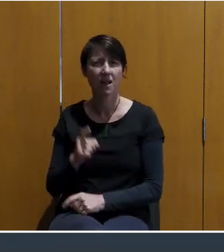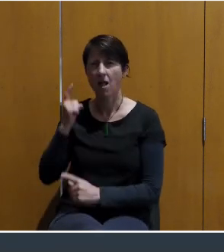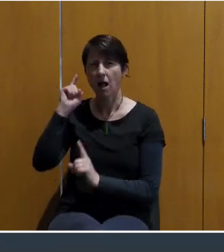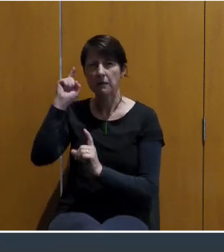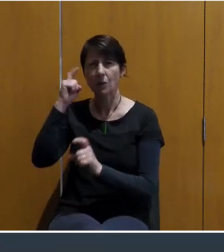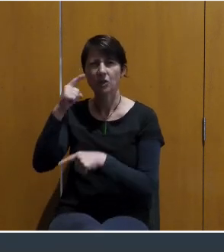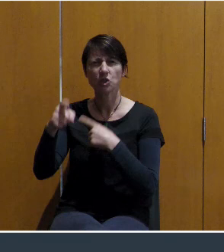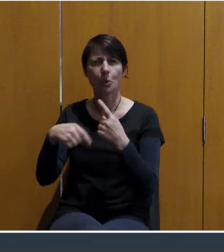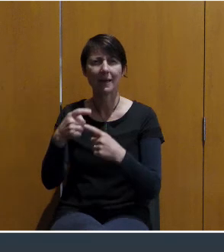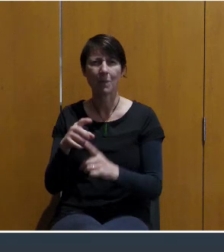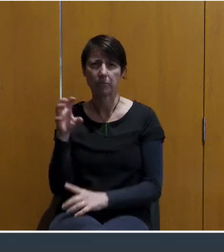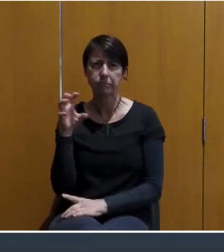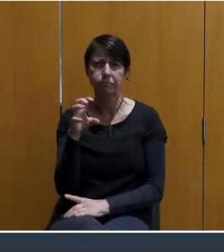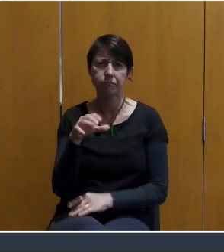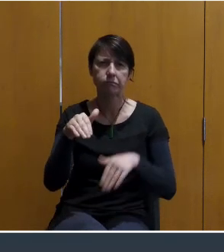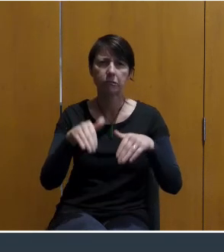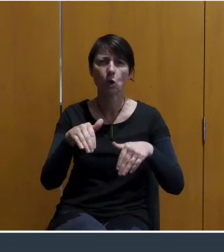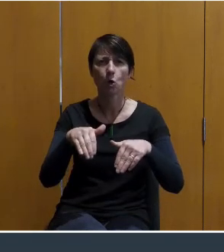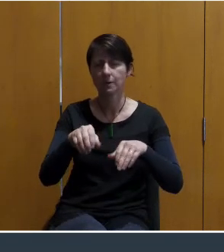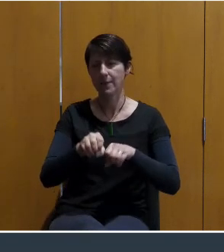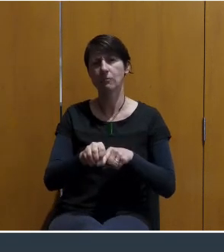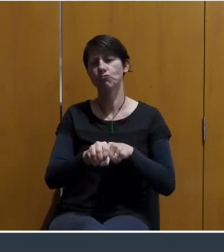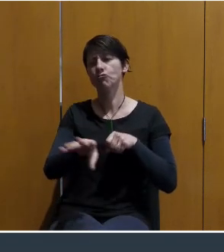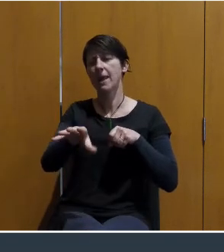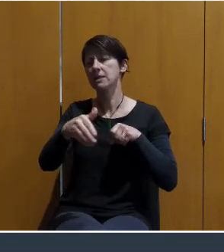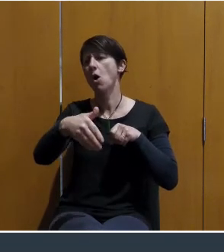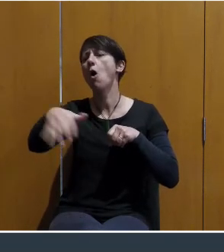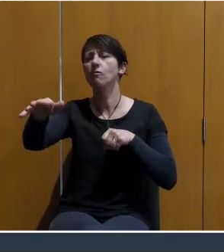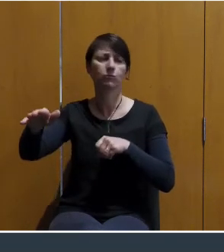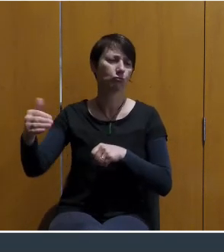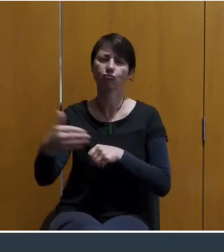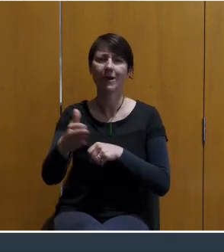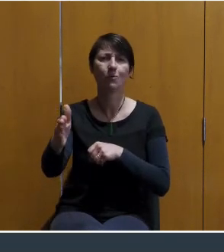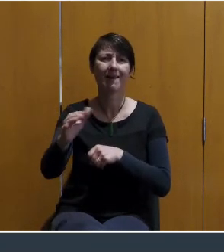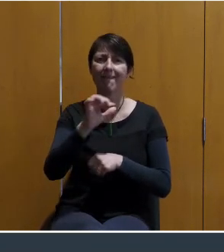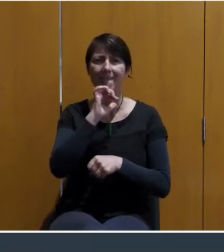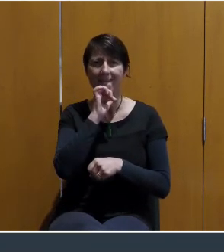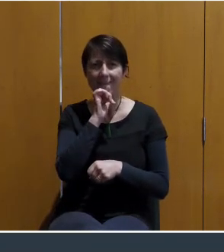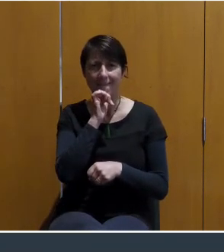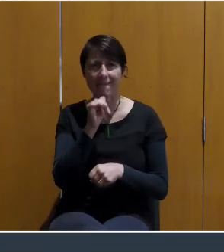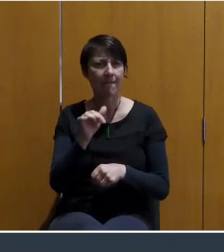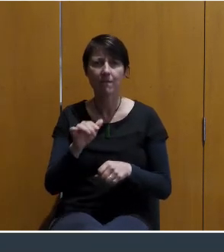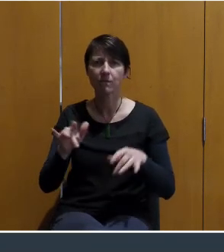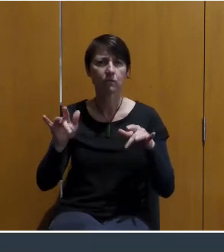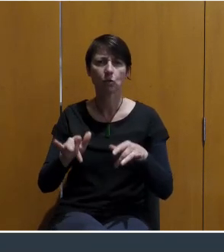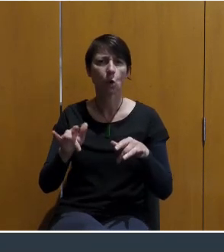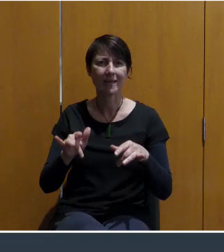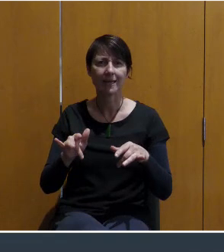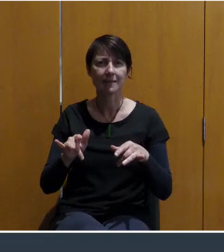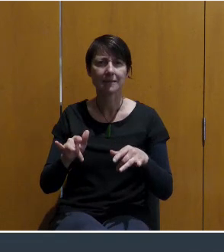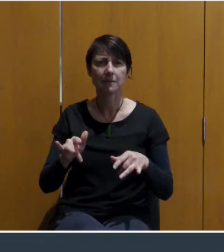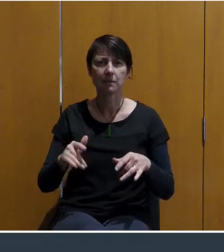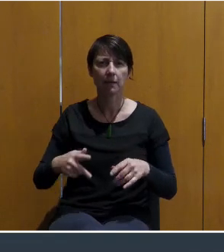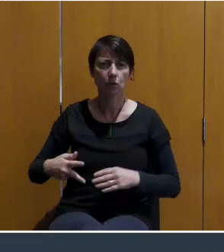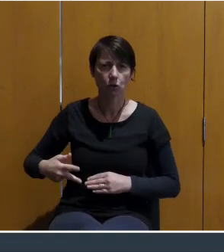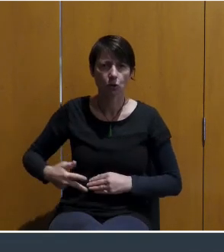without neutering and permits for breeding dogs and codes of ethics. And just interested if either of those are within the scope of